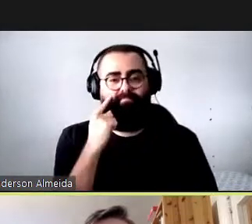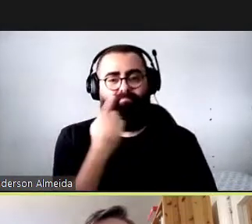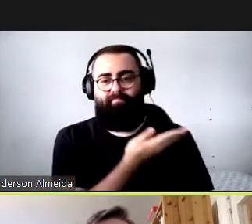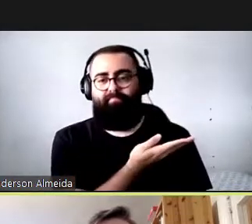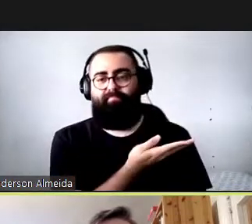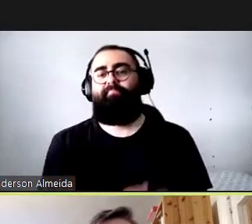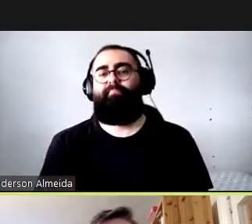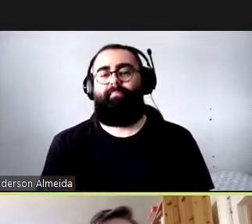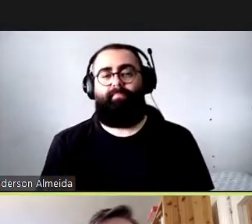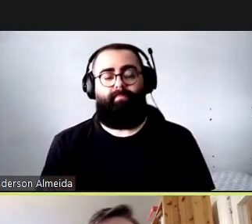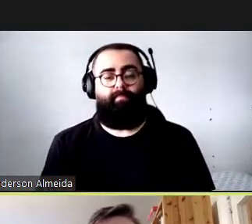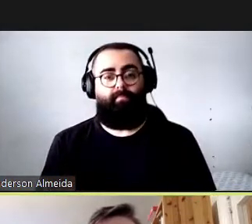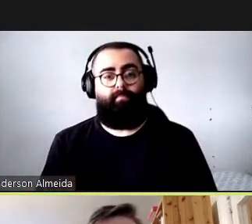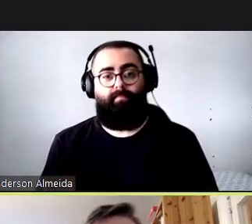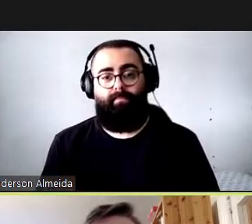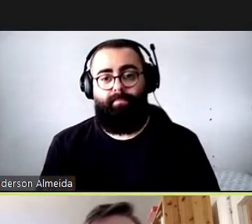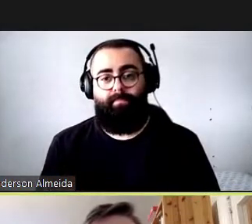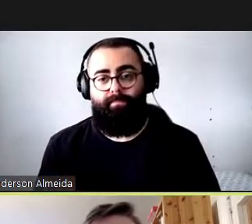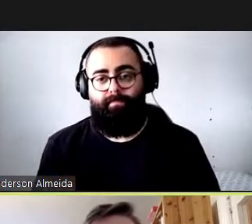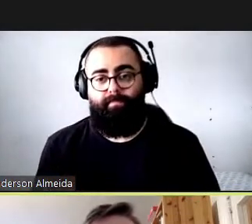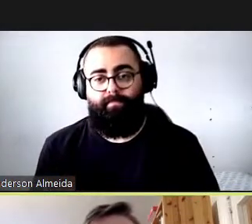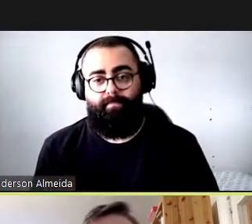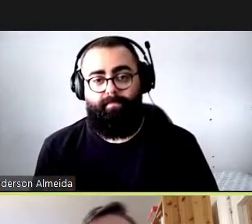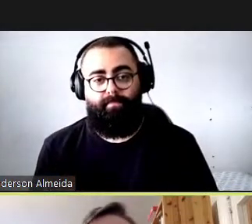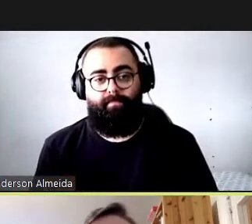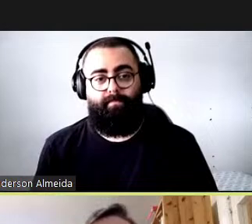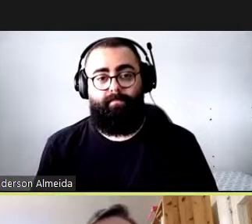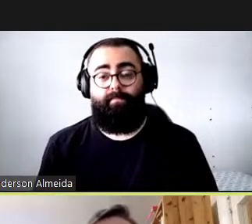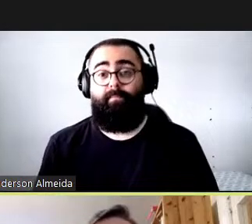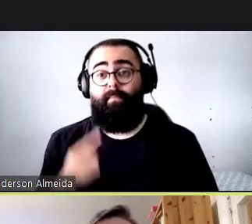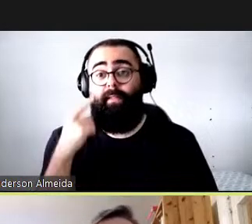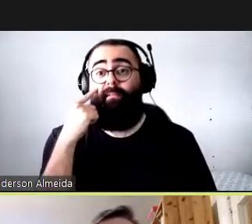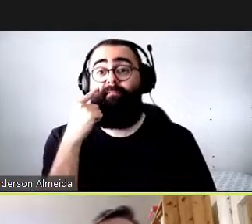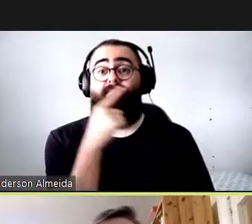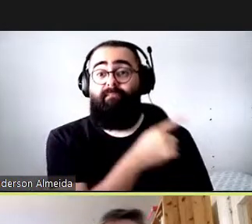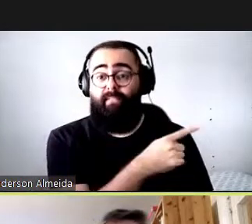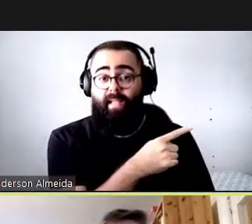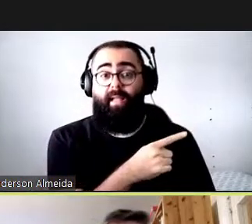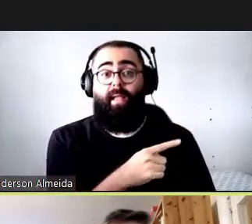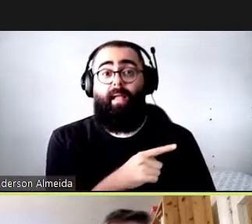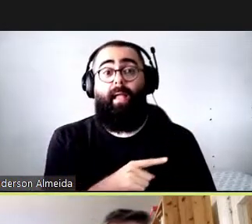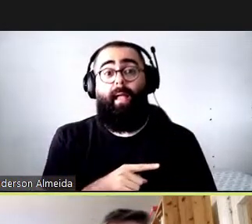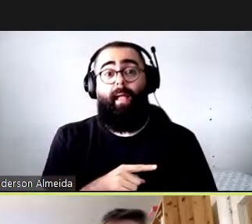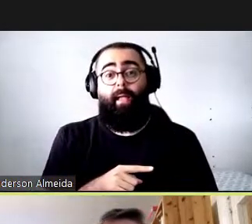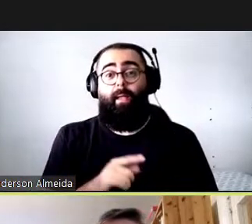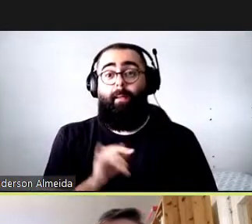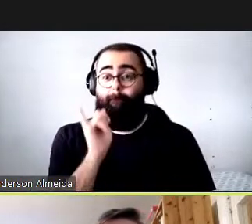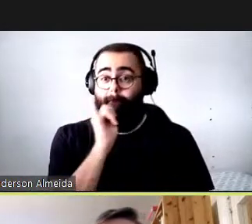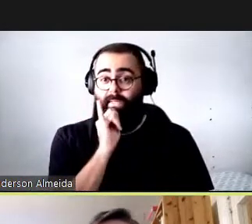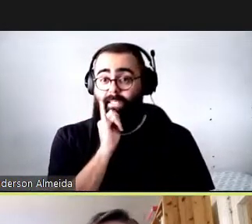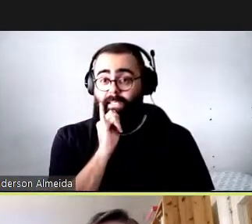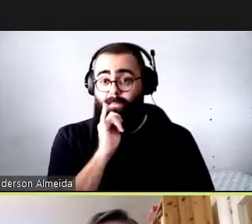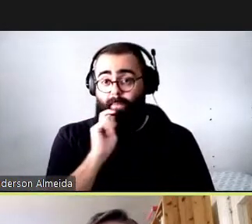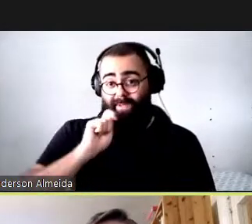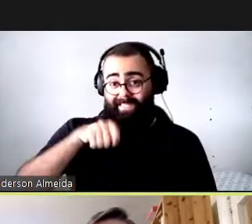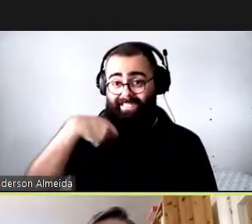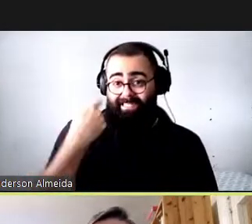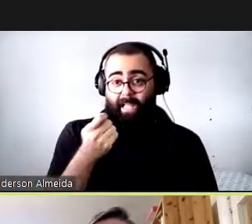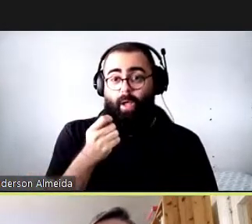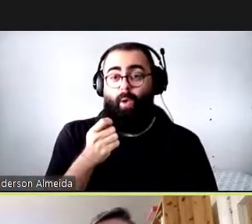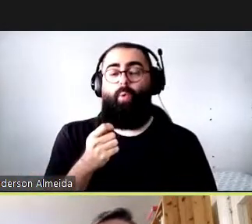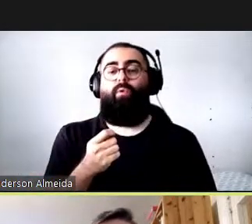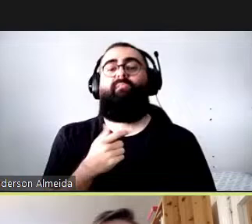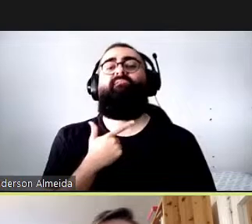So these are examples of a sign with a movement away from the body, the sign willing,